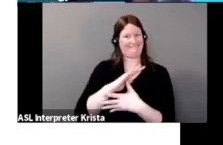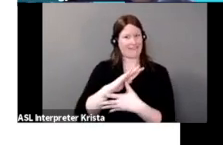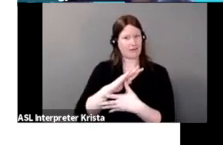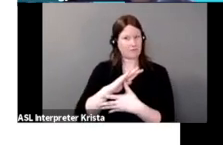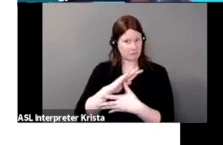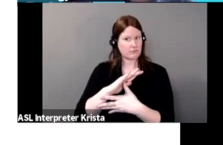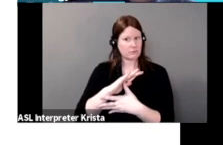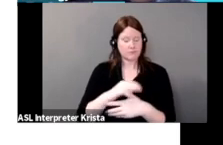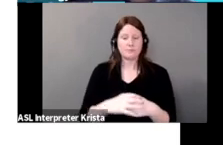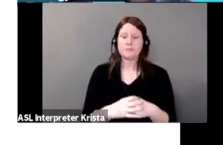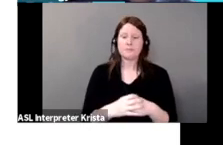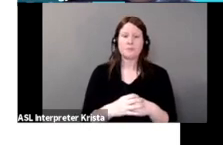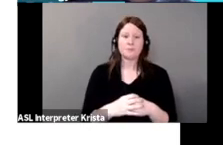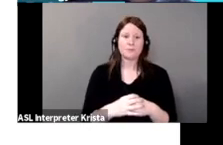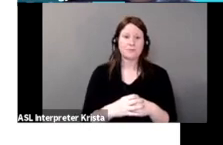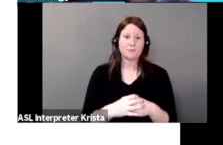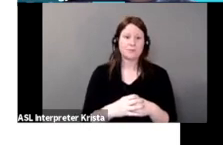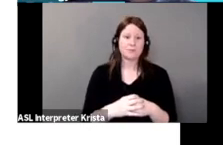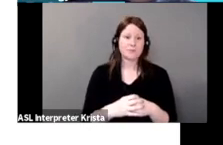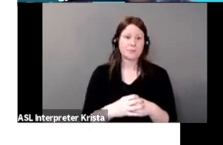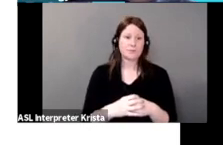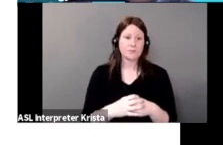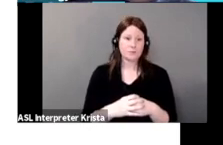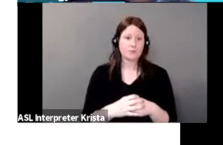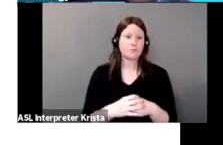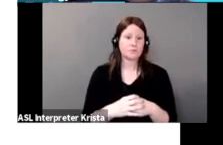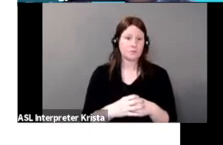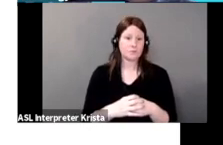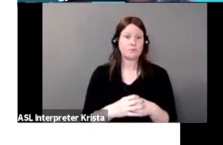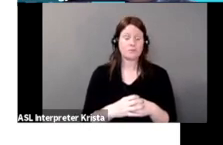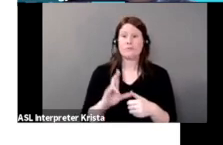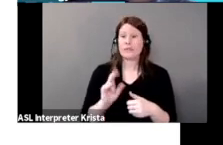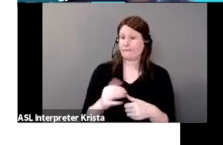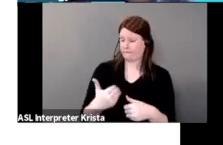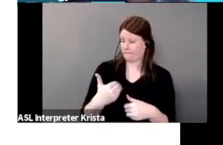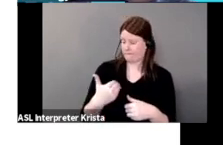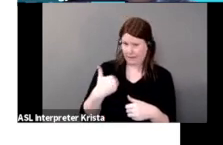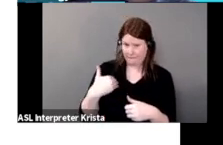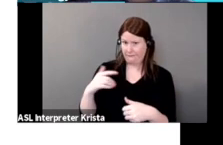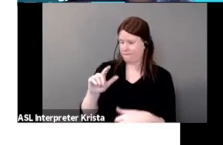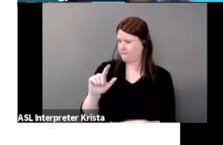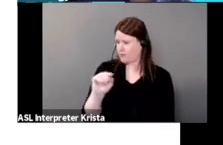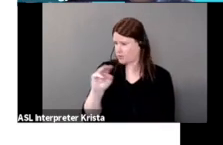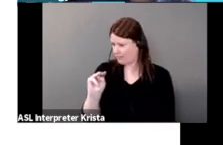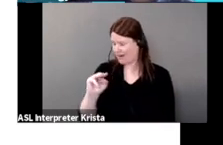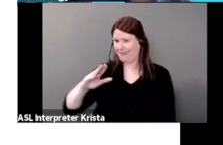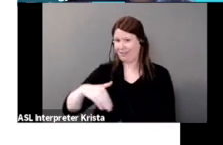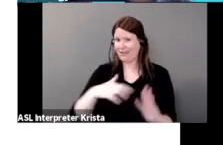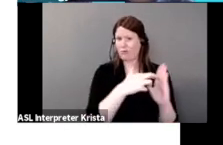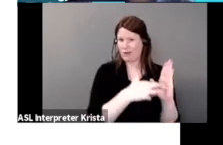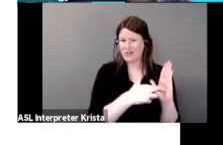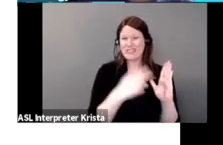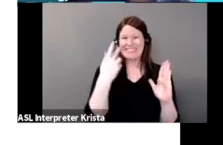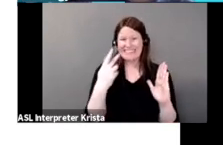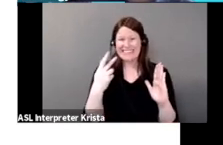So an asserted but unregistered trademark under common law may be marked with the superscript TM, while